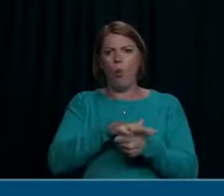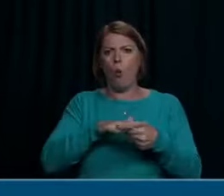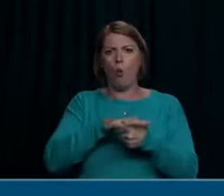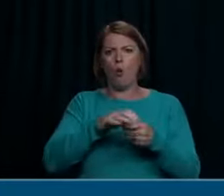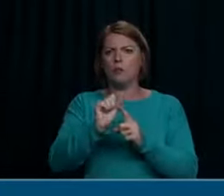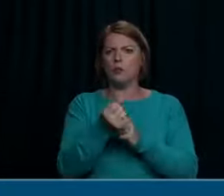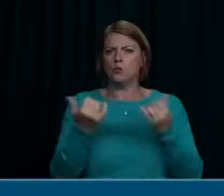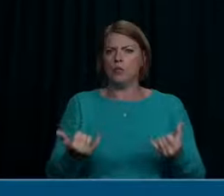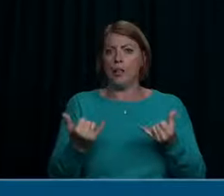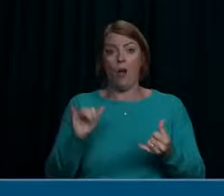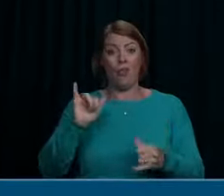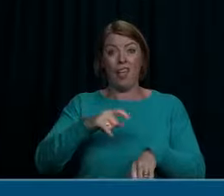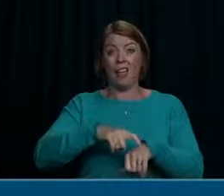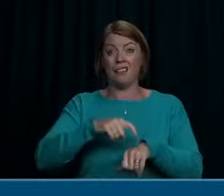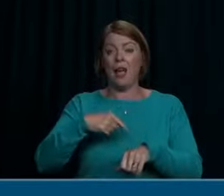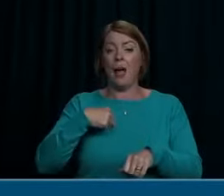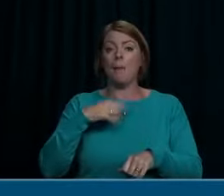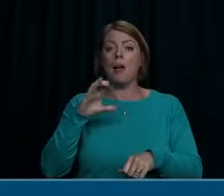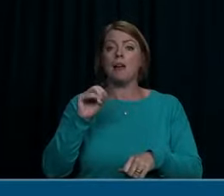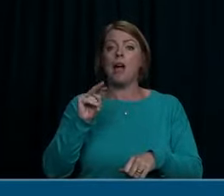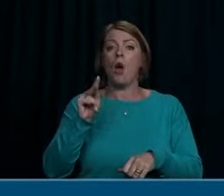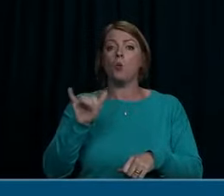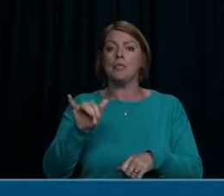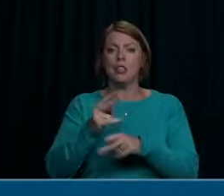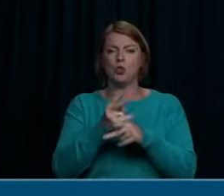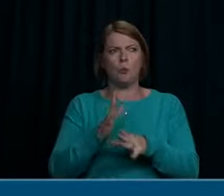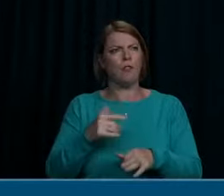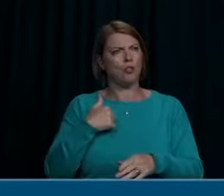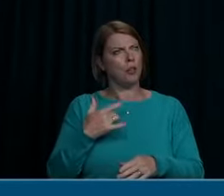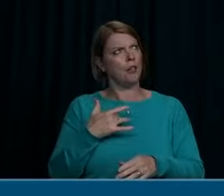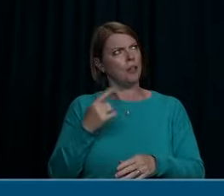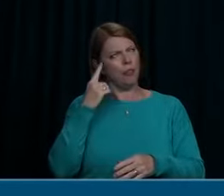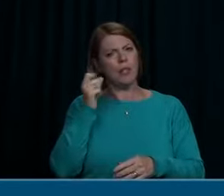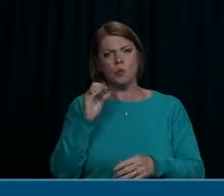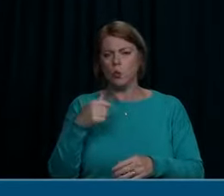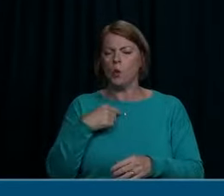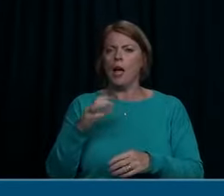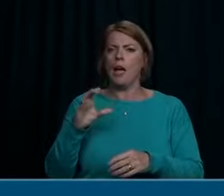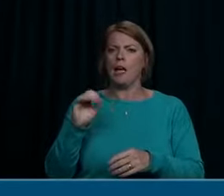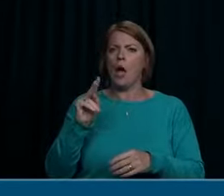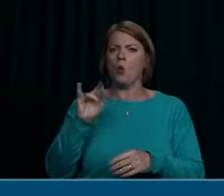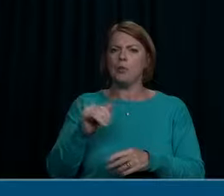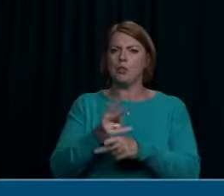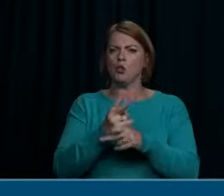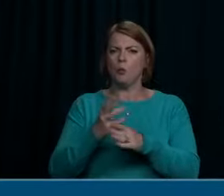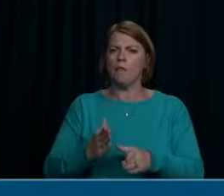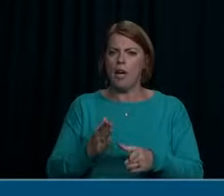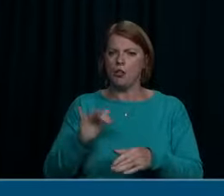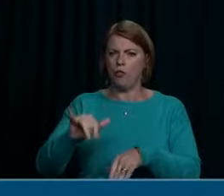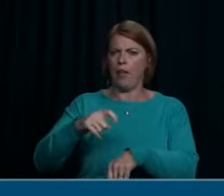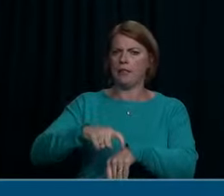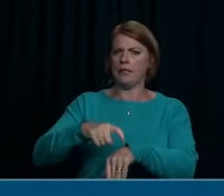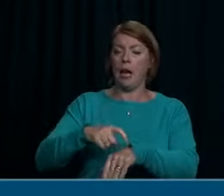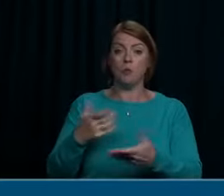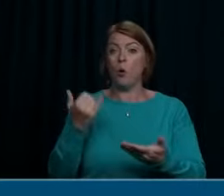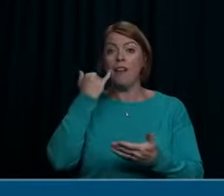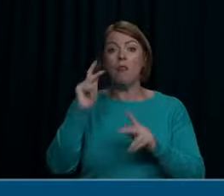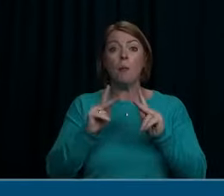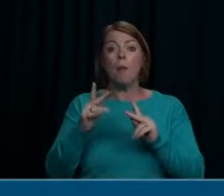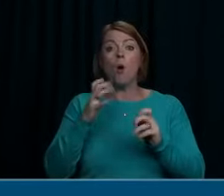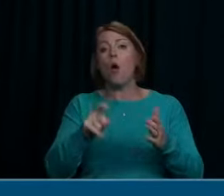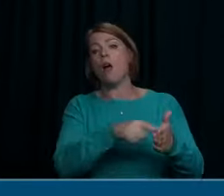at that time, I was a county supervisor. I believe I was a county supervisor. So those are the things, you know, if you want to just throw at me that